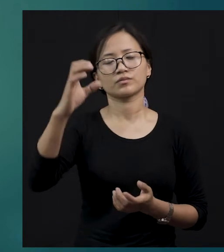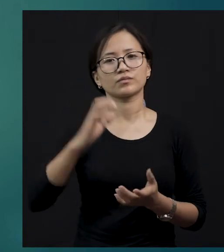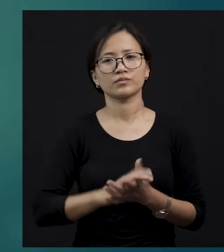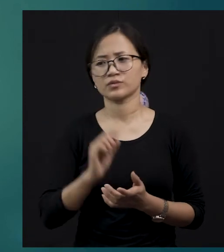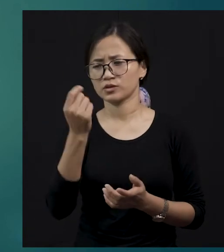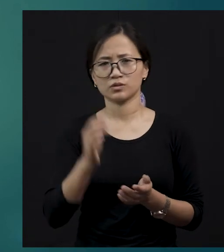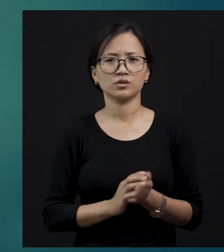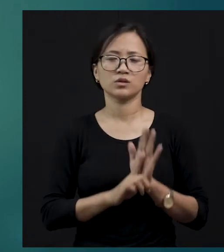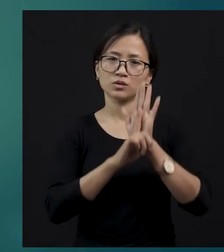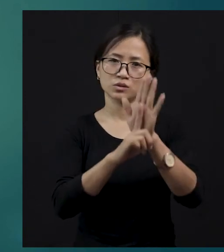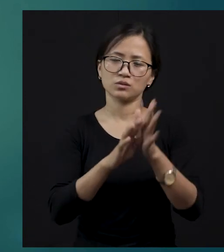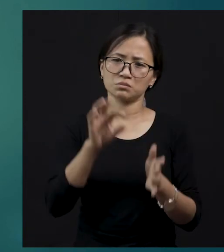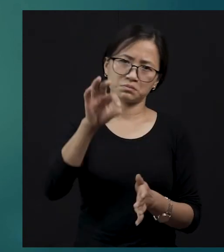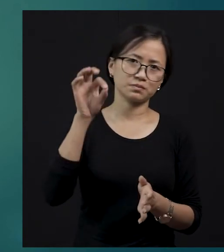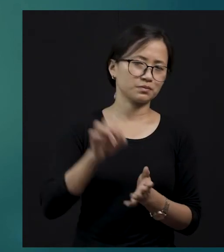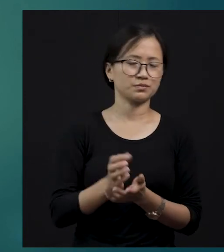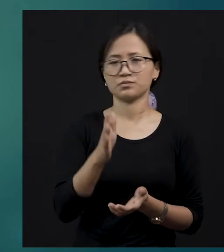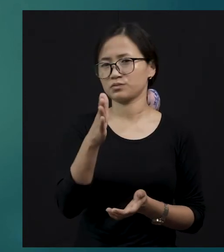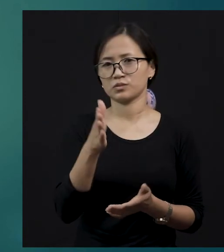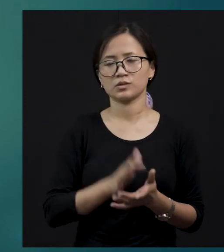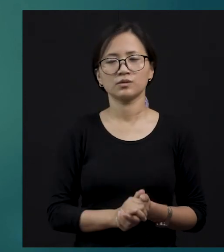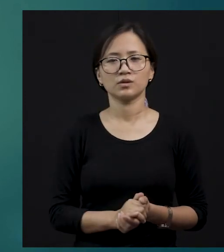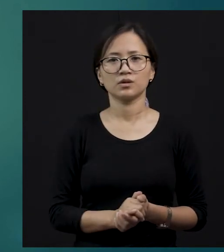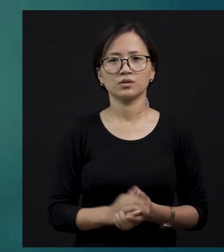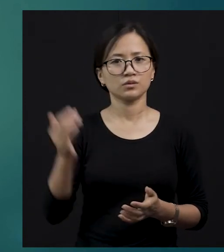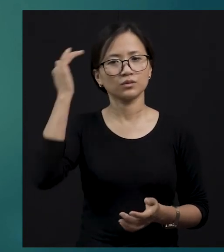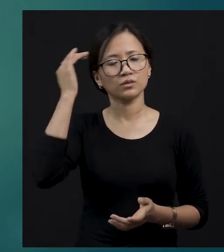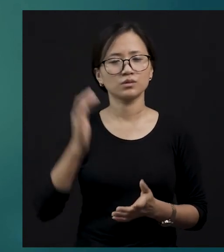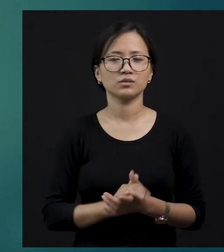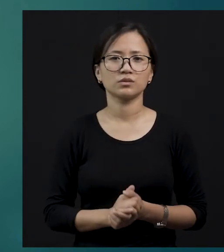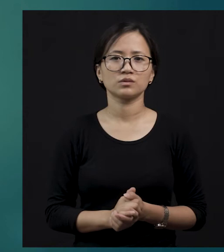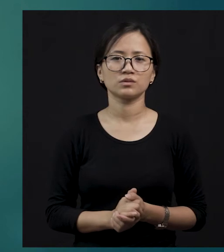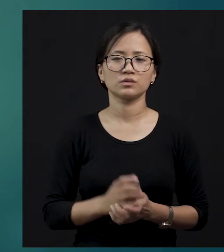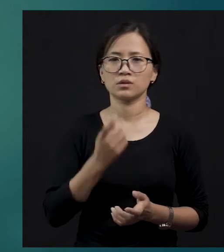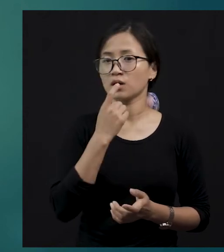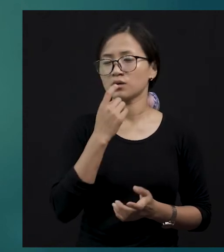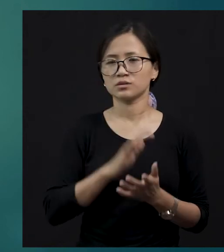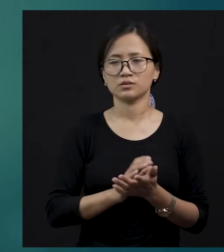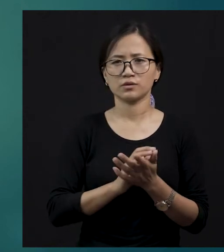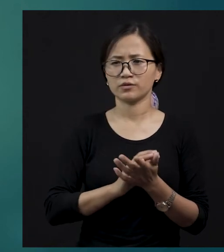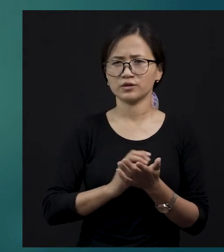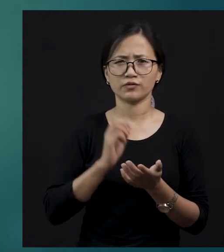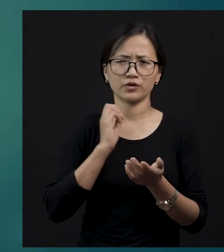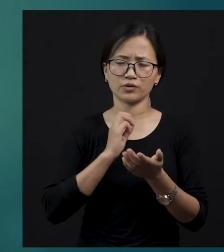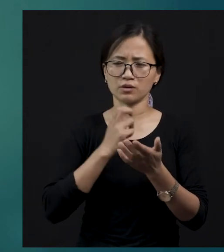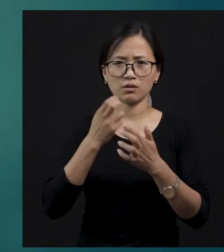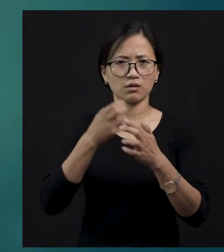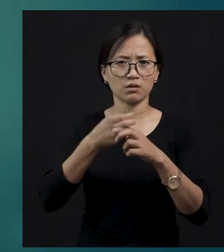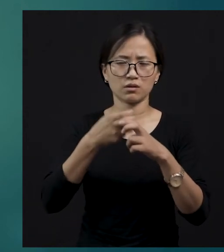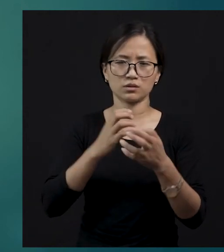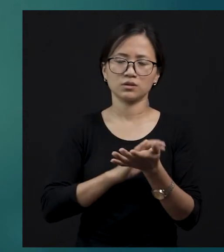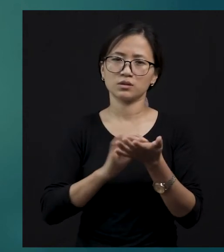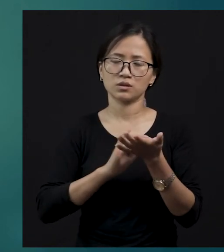not just for a showpiece. And then we also got to know that the mouth of the camel is tough, that it can